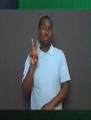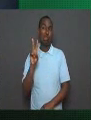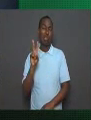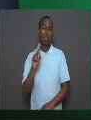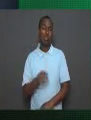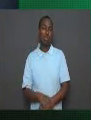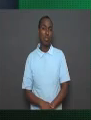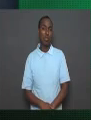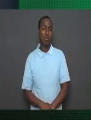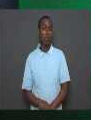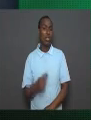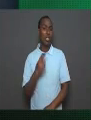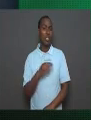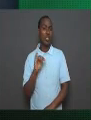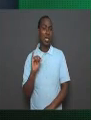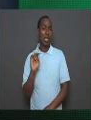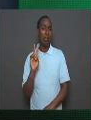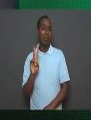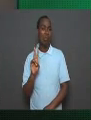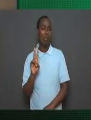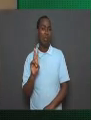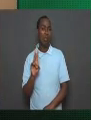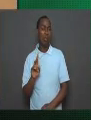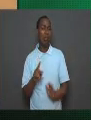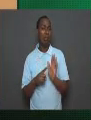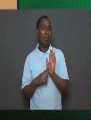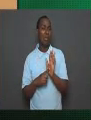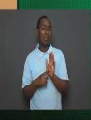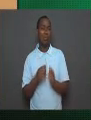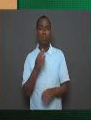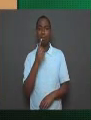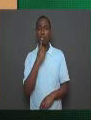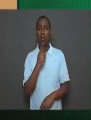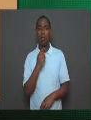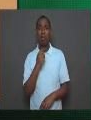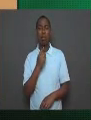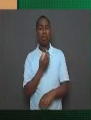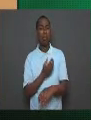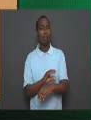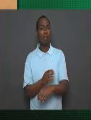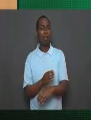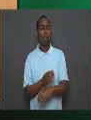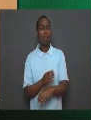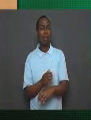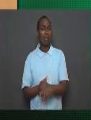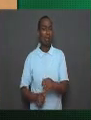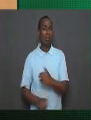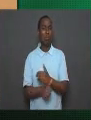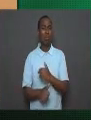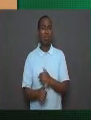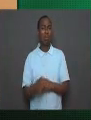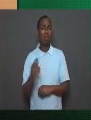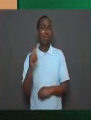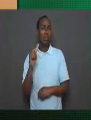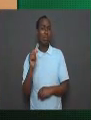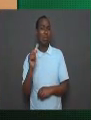video, HIV, represented by the red cell, attacks the T cells,